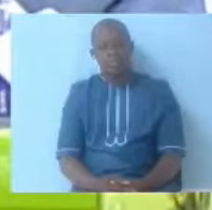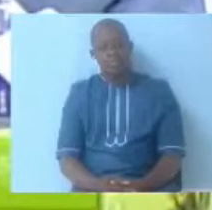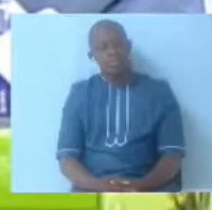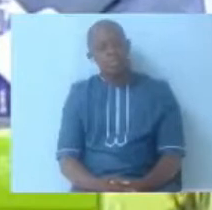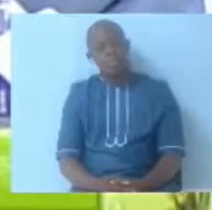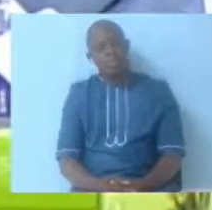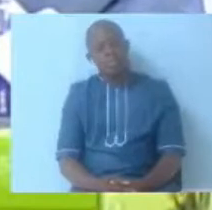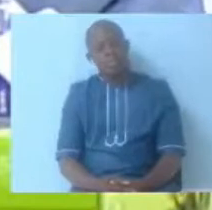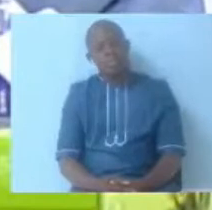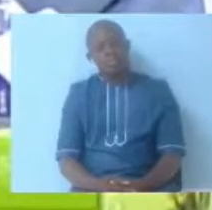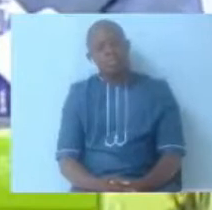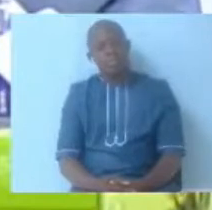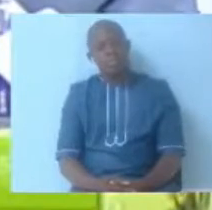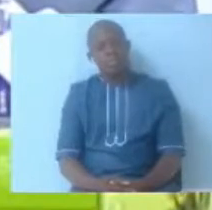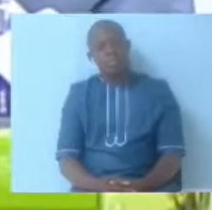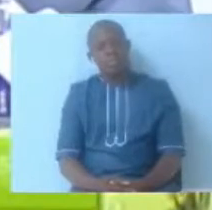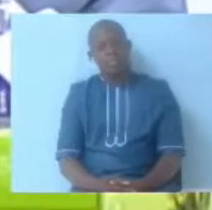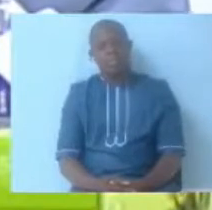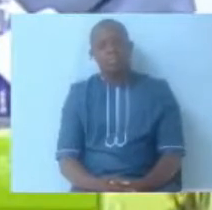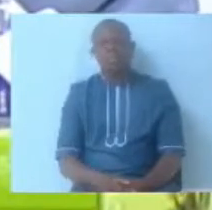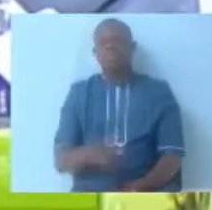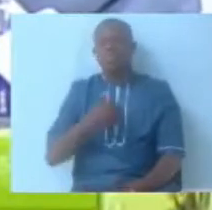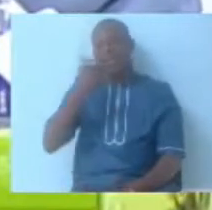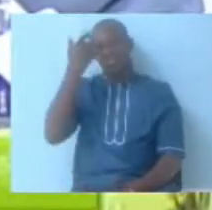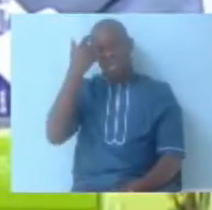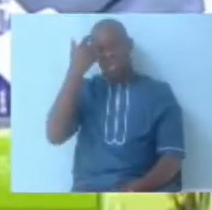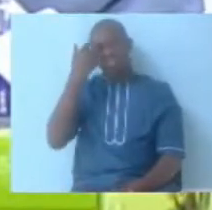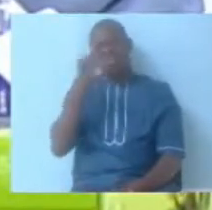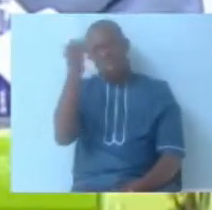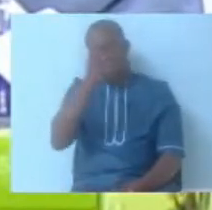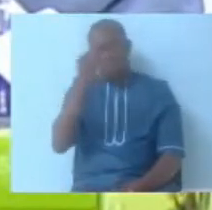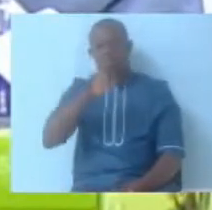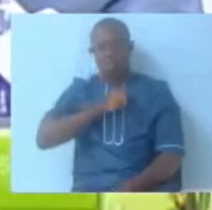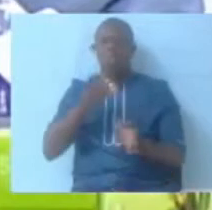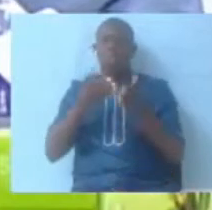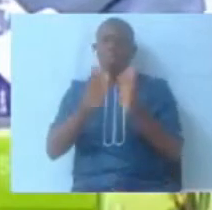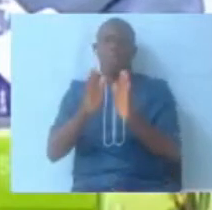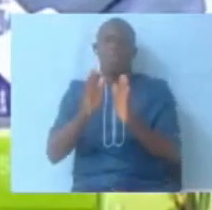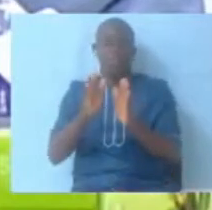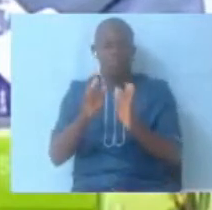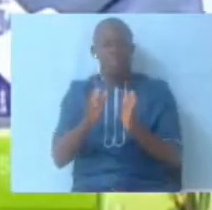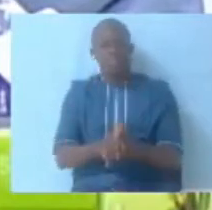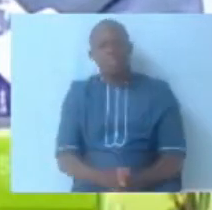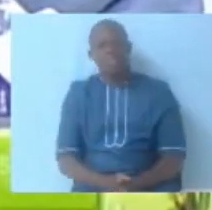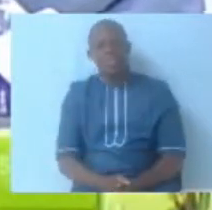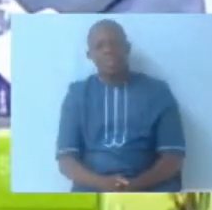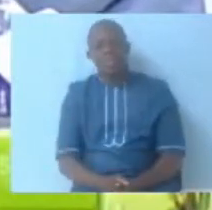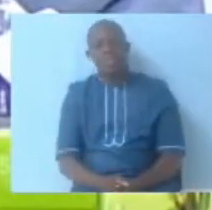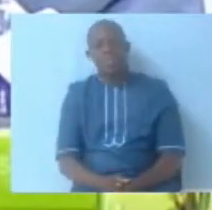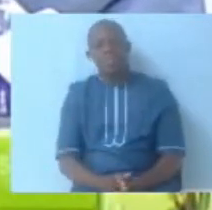mainly because of my nature. Na mira follow ndanya wole muku floti nsi